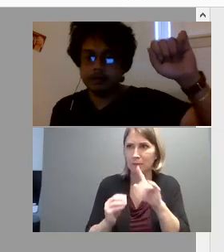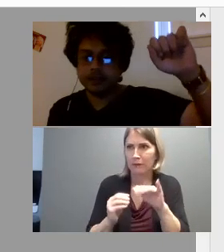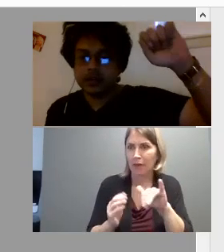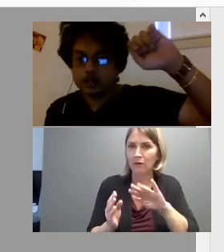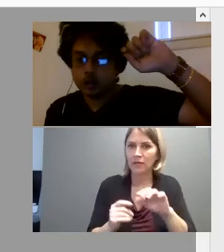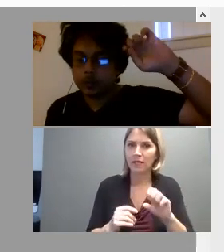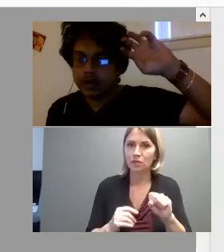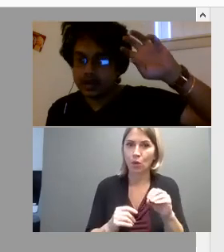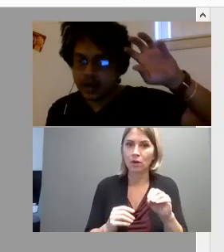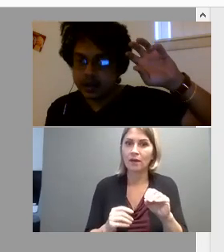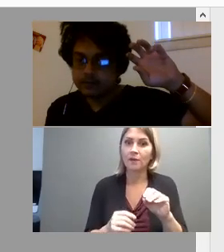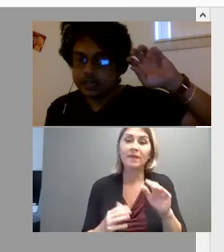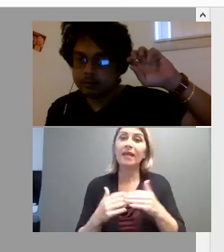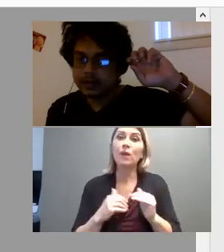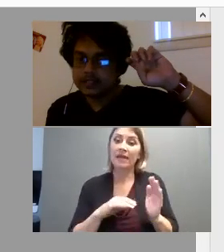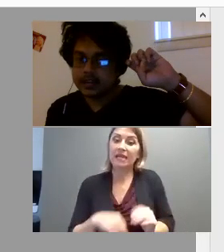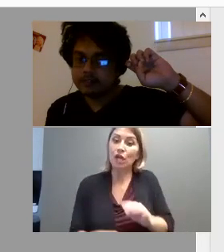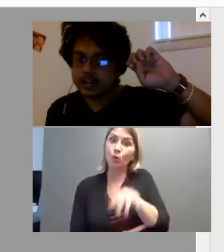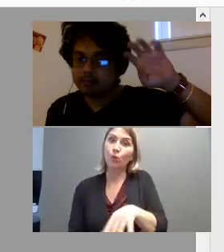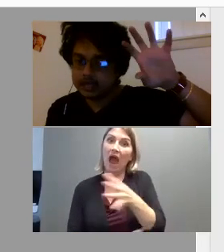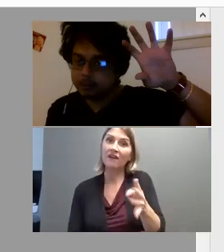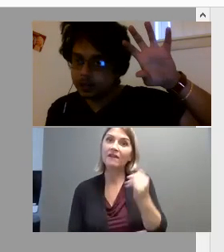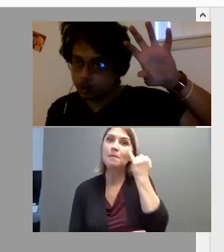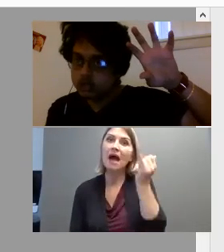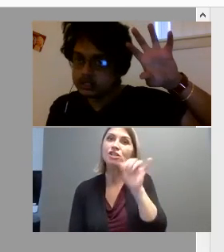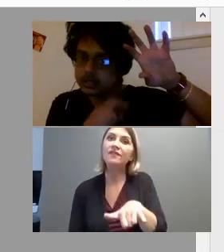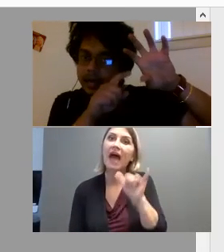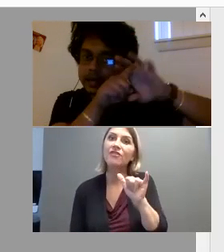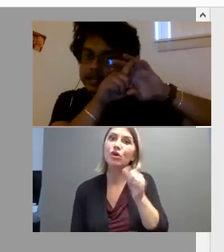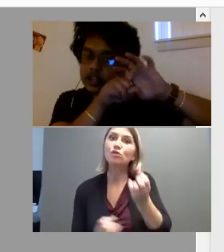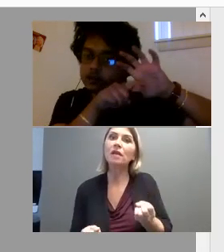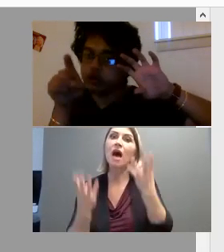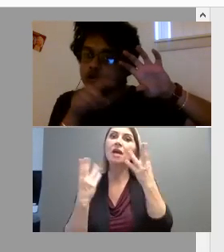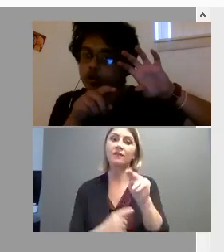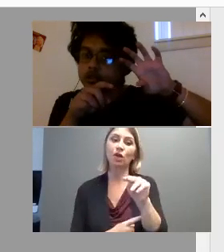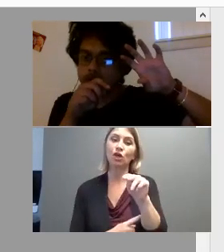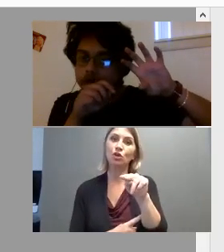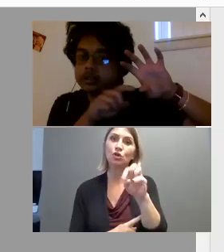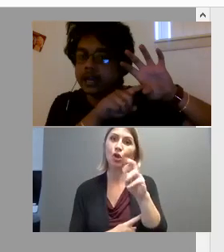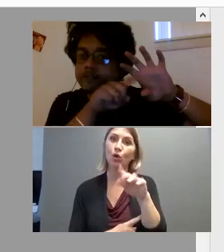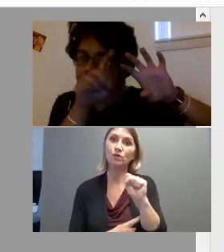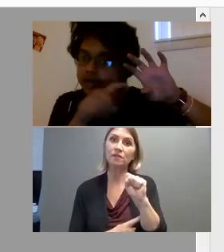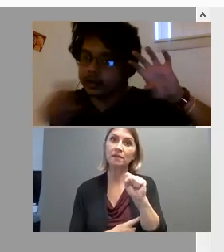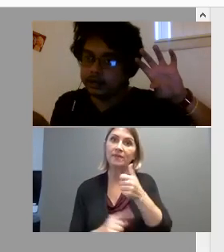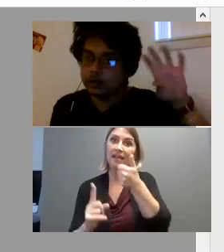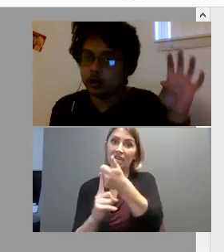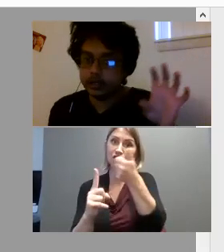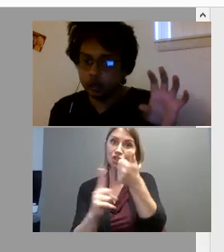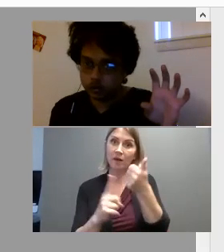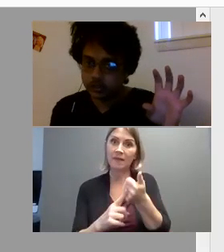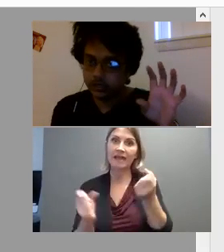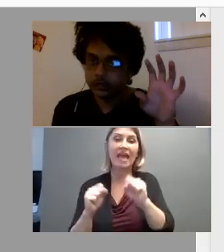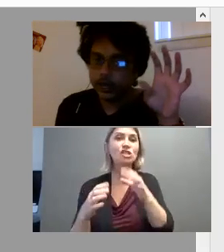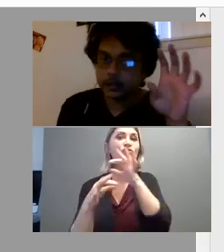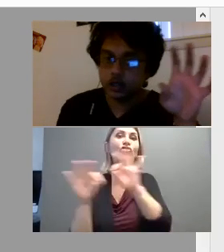Atkins? Perfect. So in a graph, imagine that we have multiple nodes, and each of those nodes can freely connect to